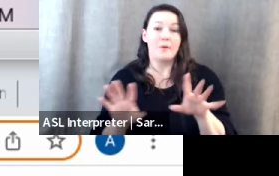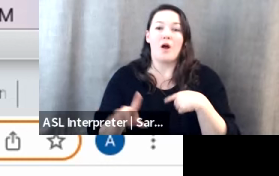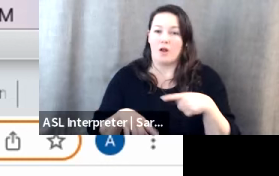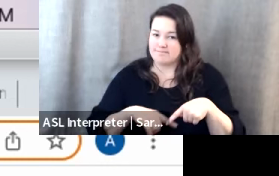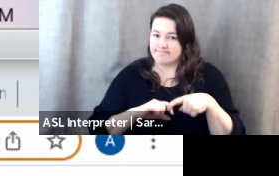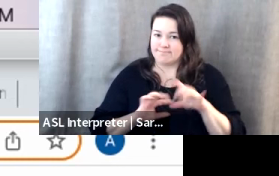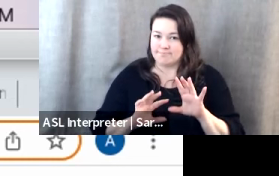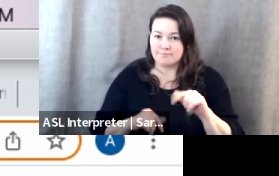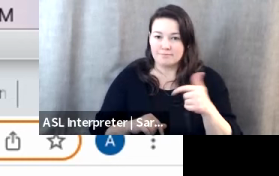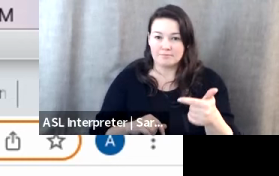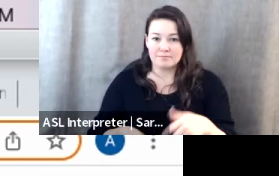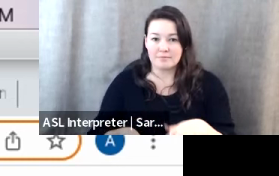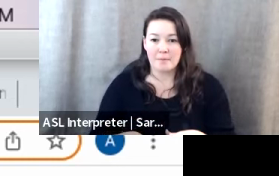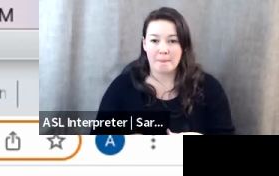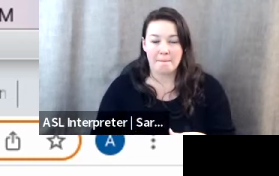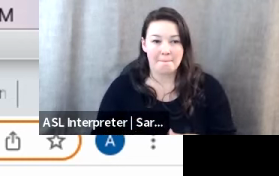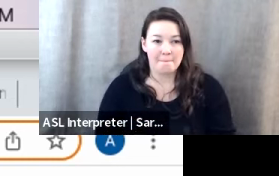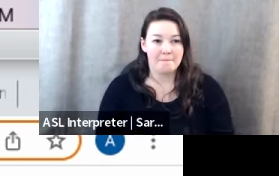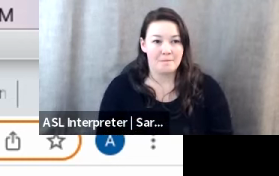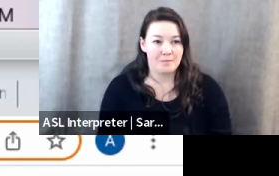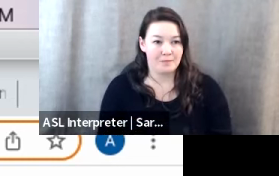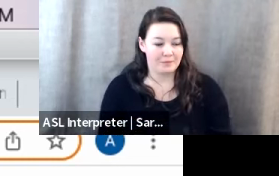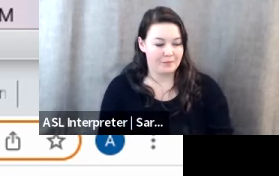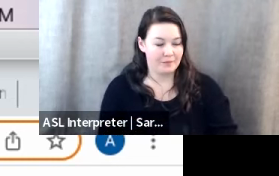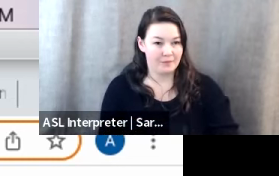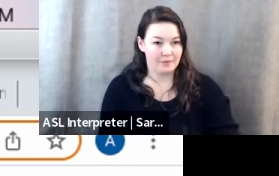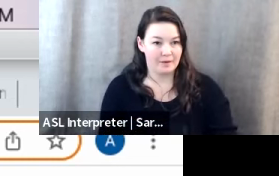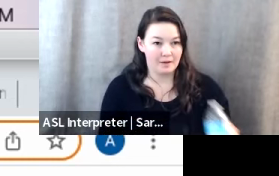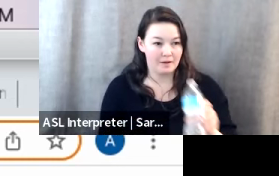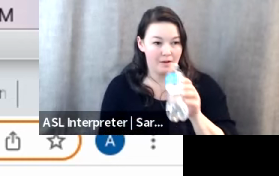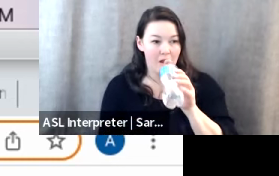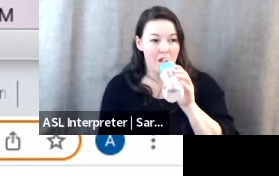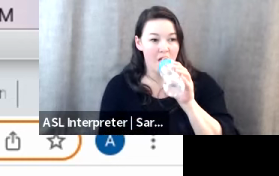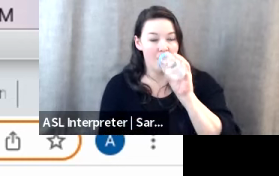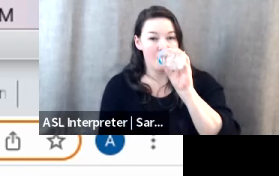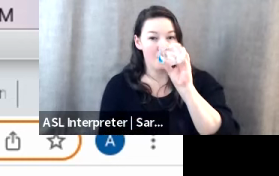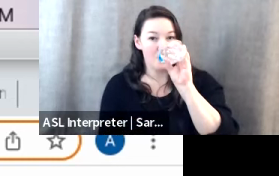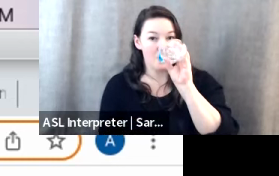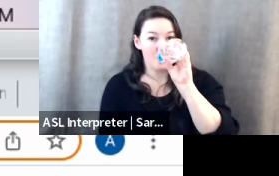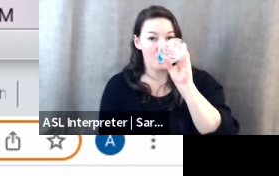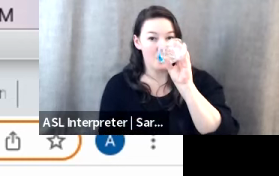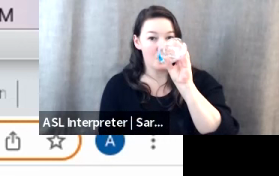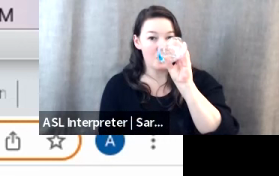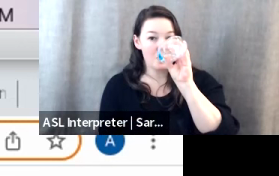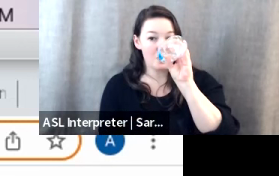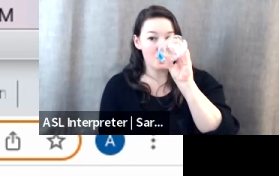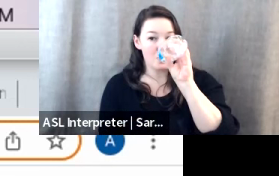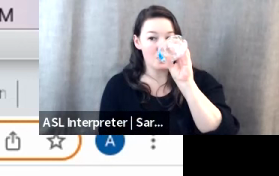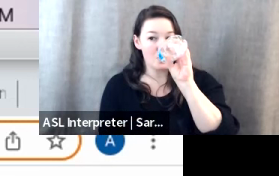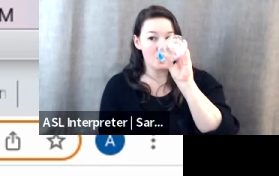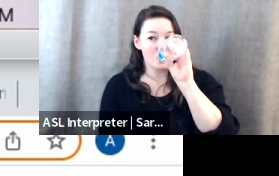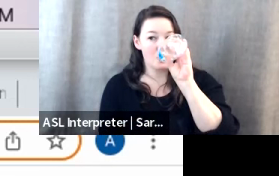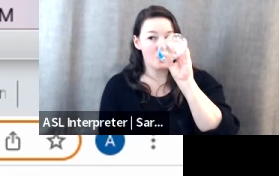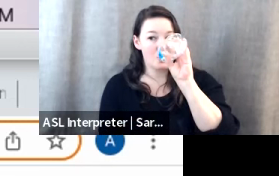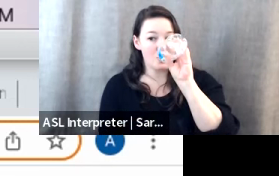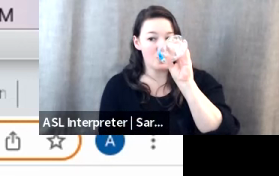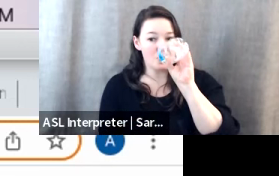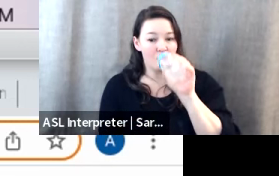Entonces, si bien entendía la presentación esta mañana, lo que es acceso a la Internet y